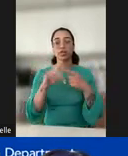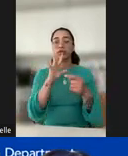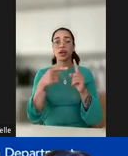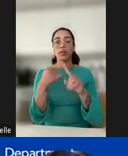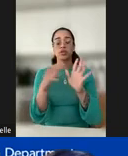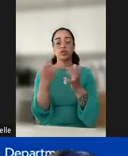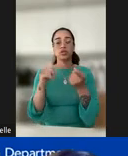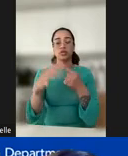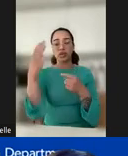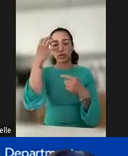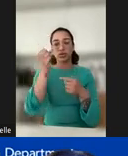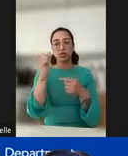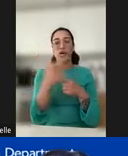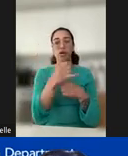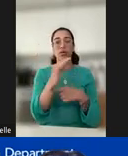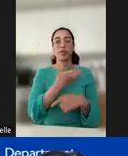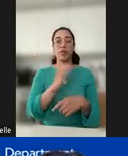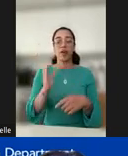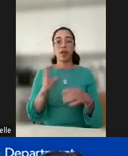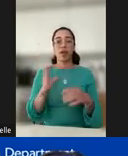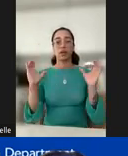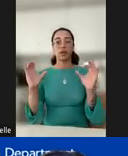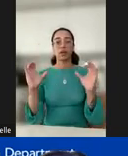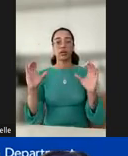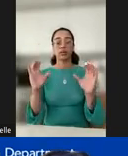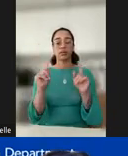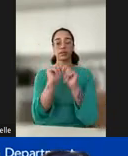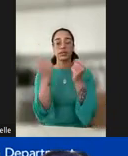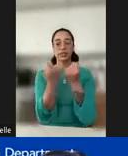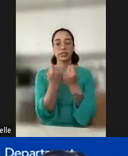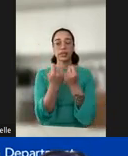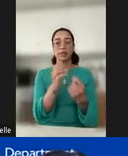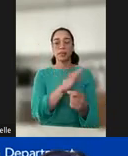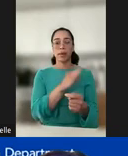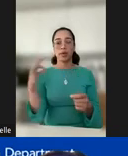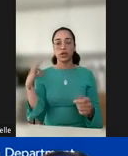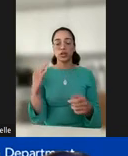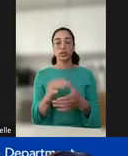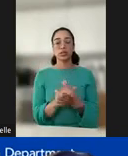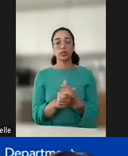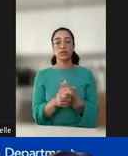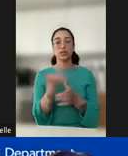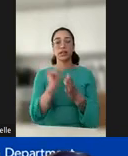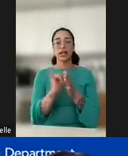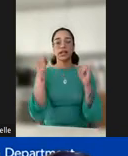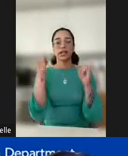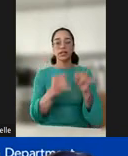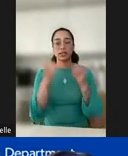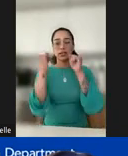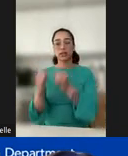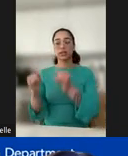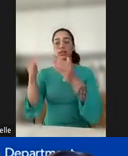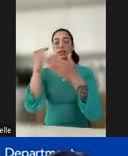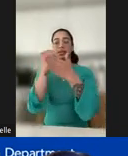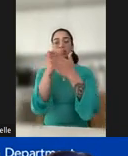we want to go to them, I think there's 2 slides that list all our committee member names. And I just want to express